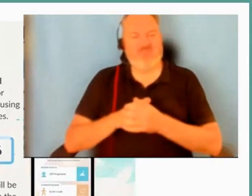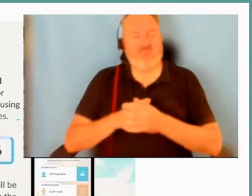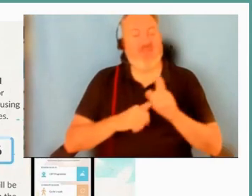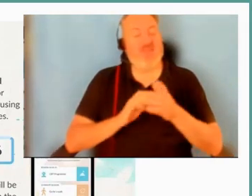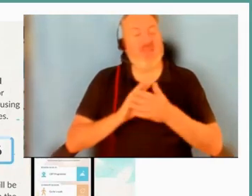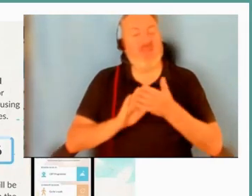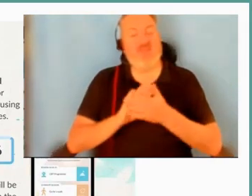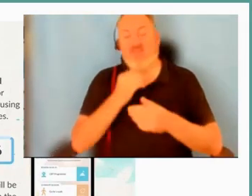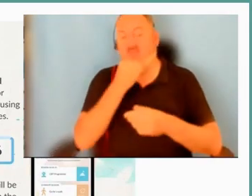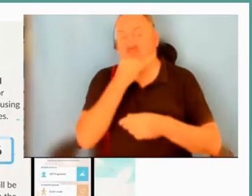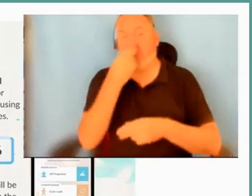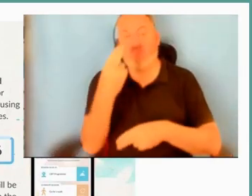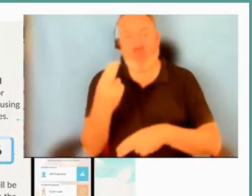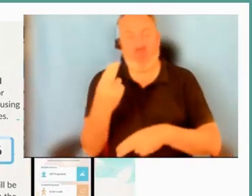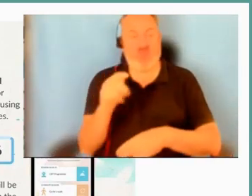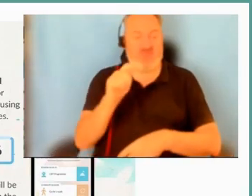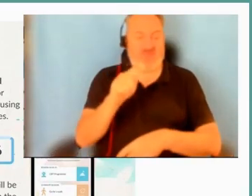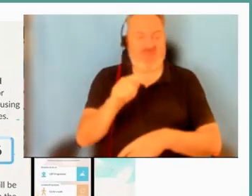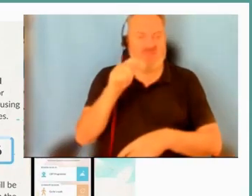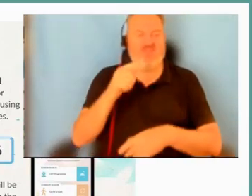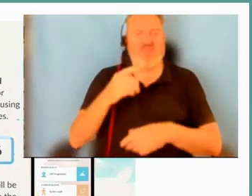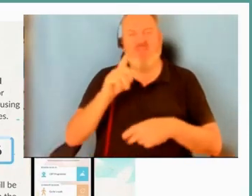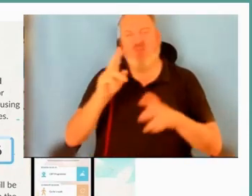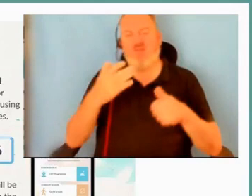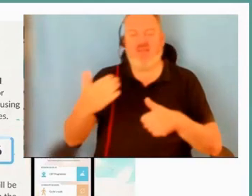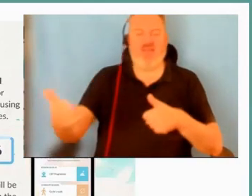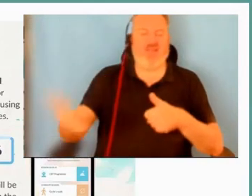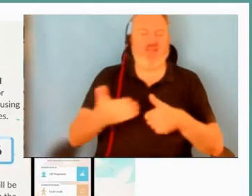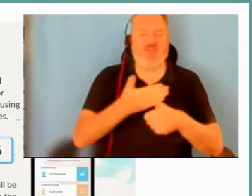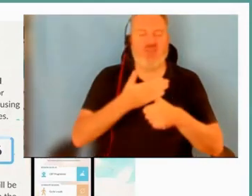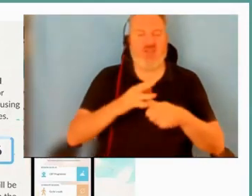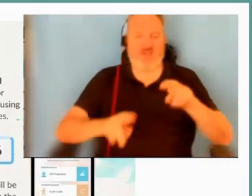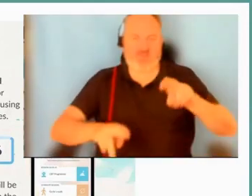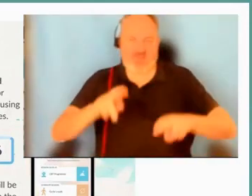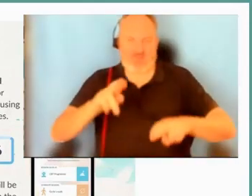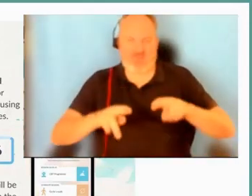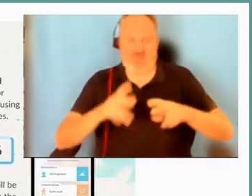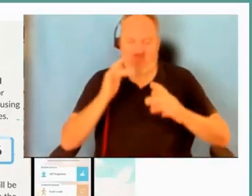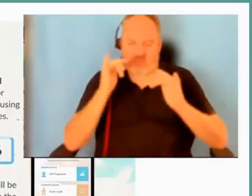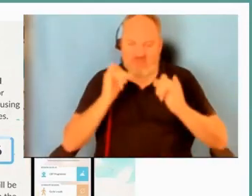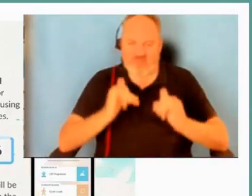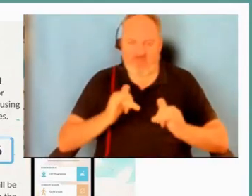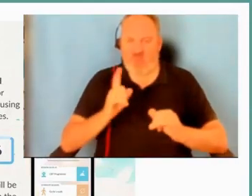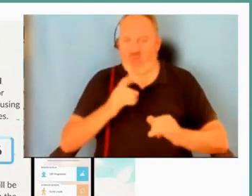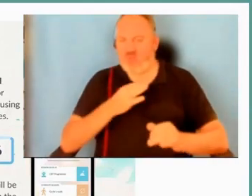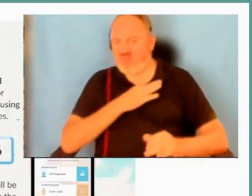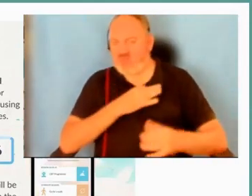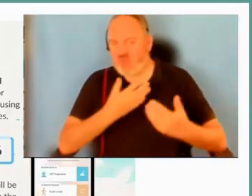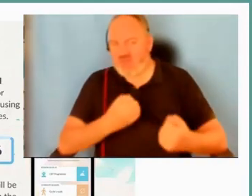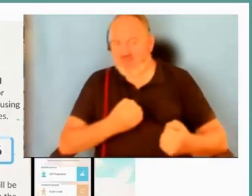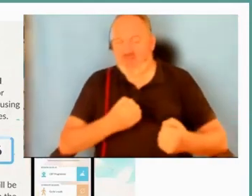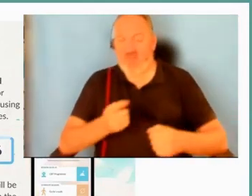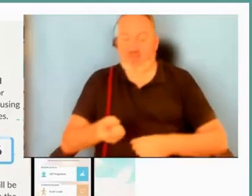And on to number 2, it will take you through an initial assessment to identify any potential risk factors. And on to